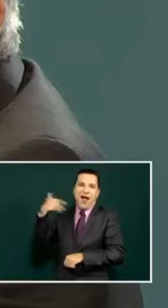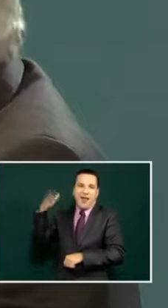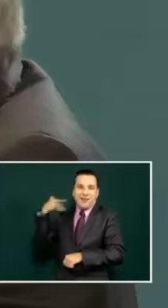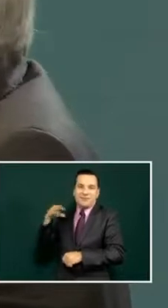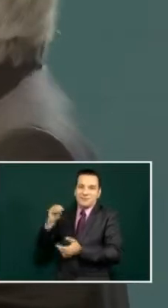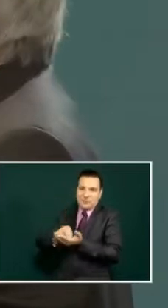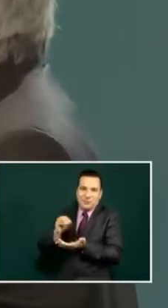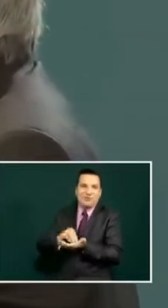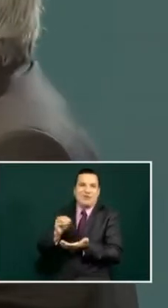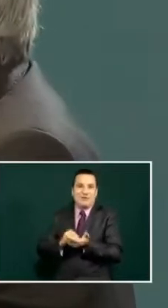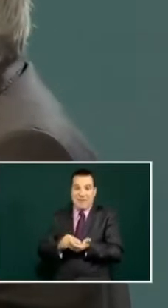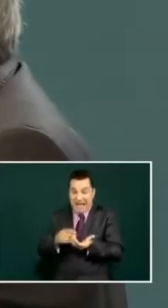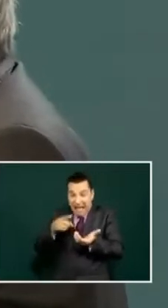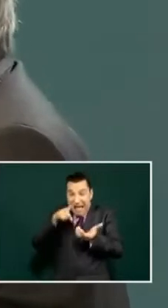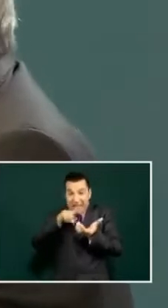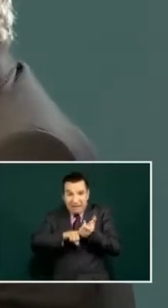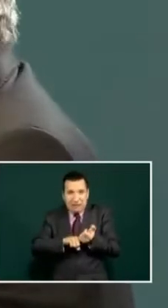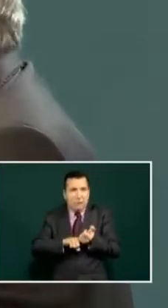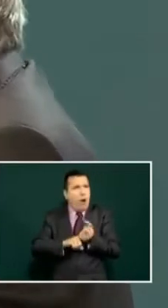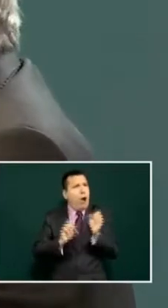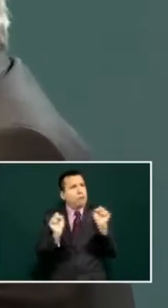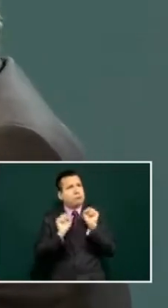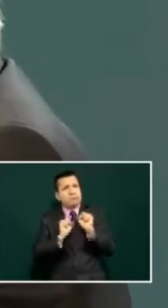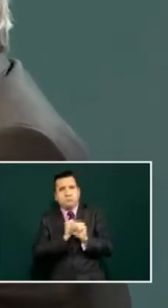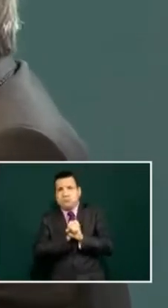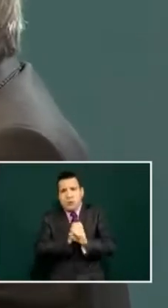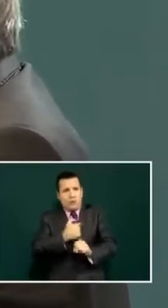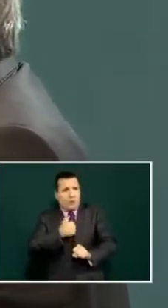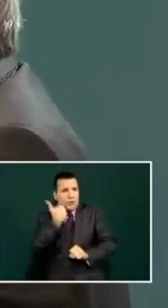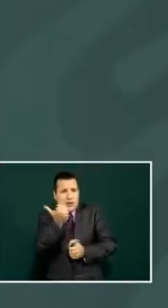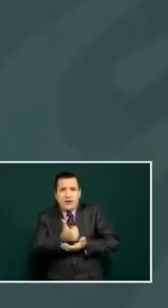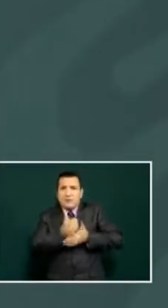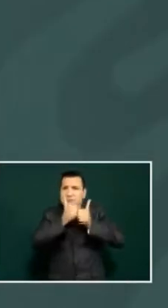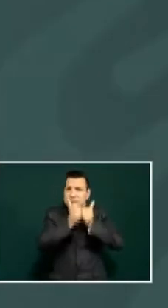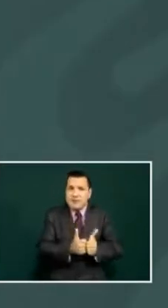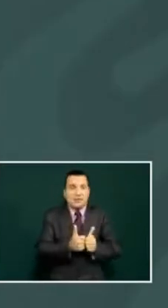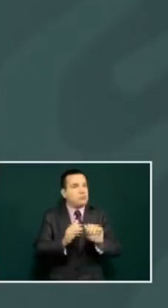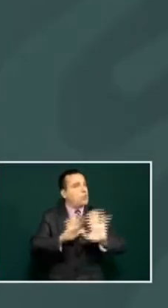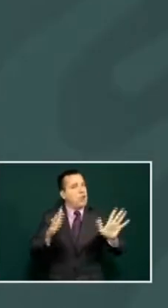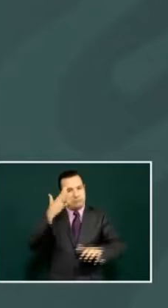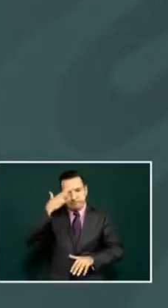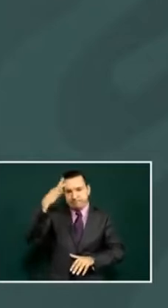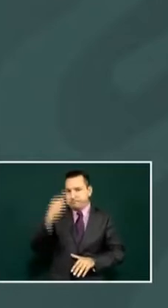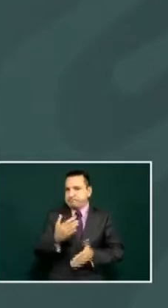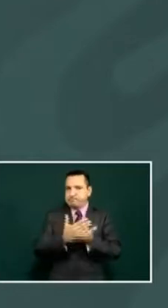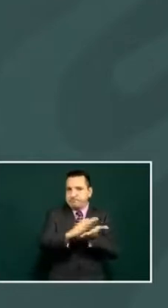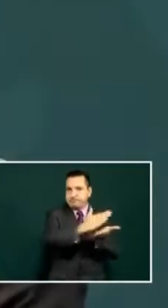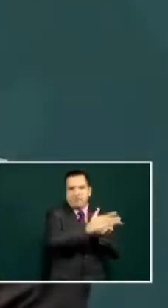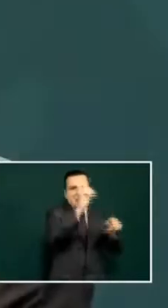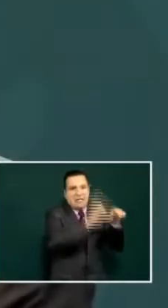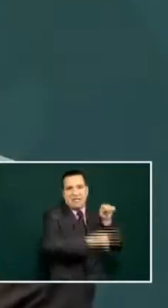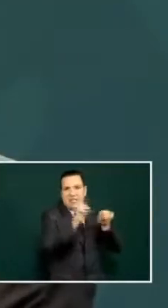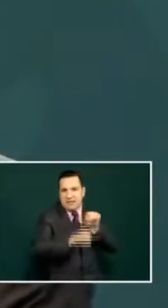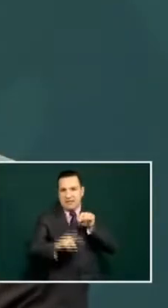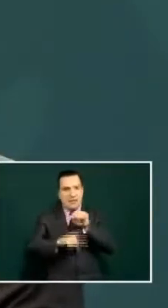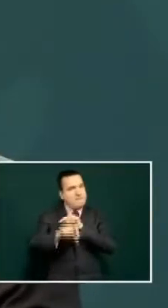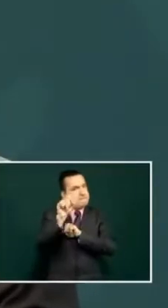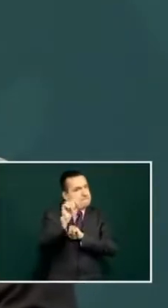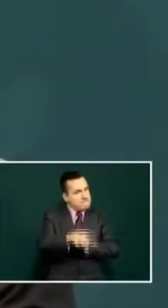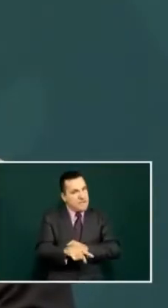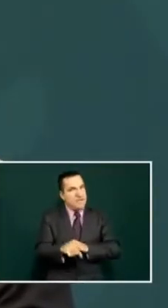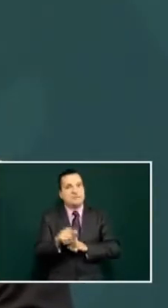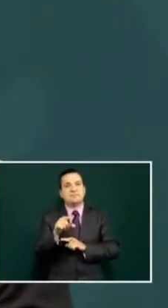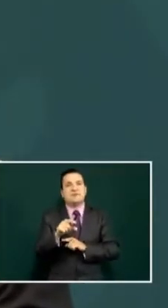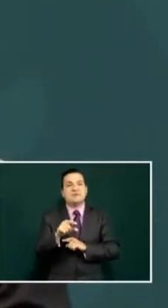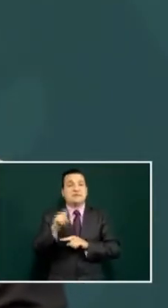but still there's internal resistance issue but we made their decision it's the same thing